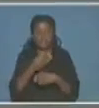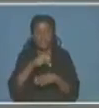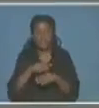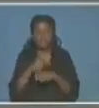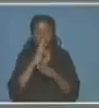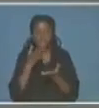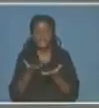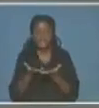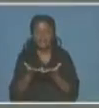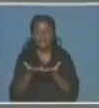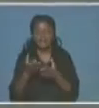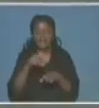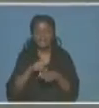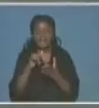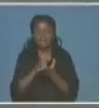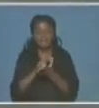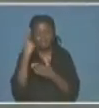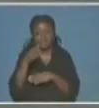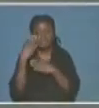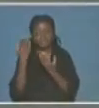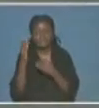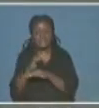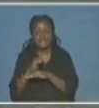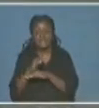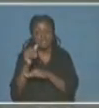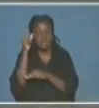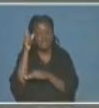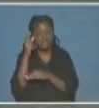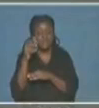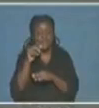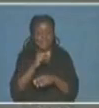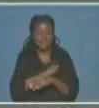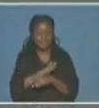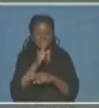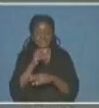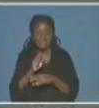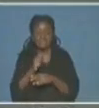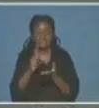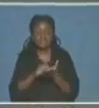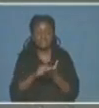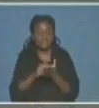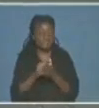Pendling International Airport for the Bahamas tonight, Lloyd Allen, ZNS Network News.